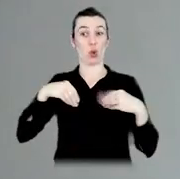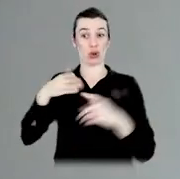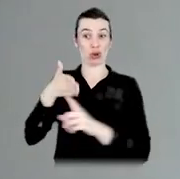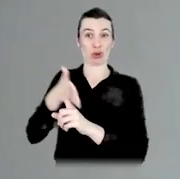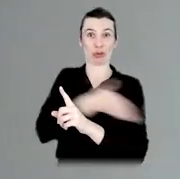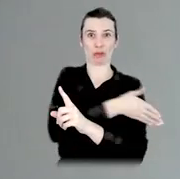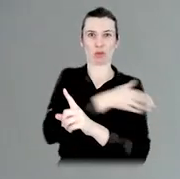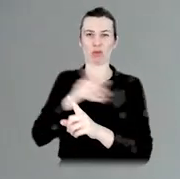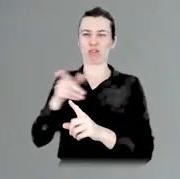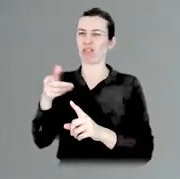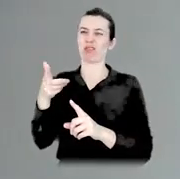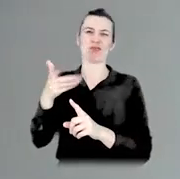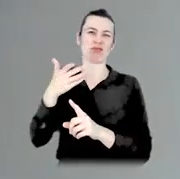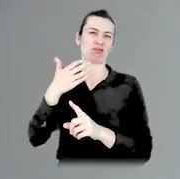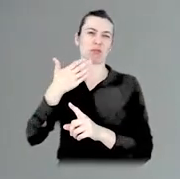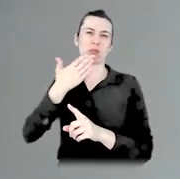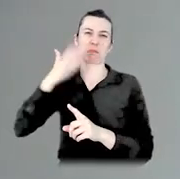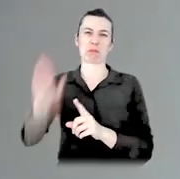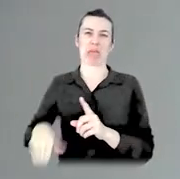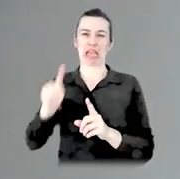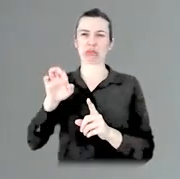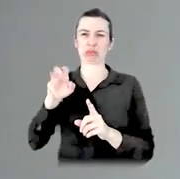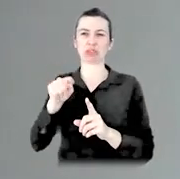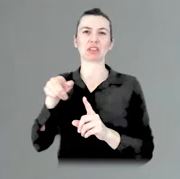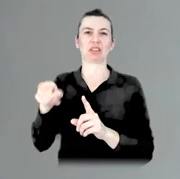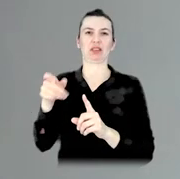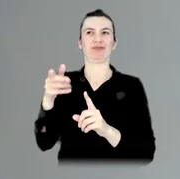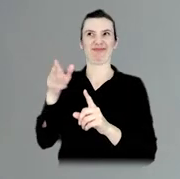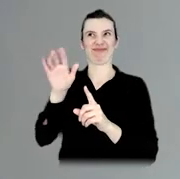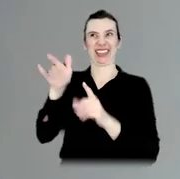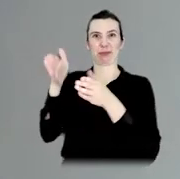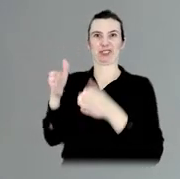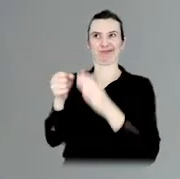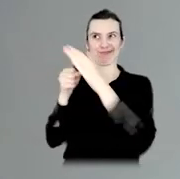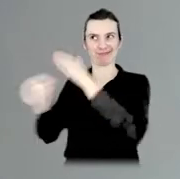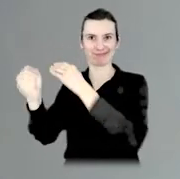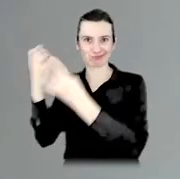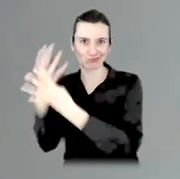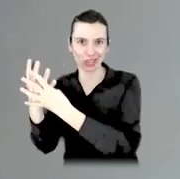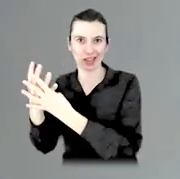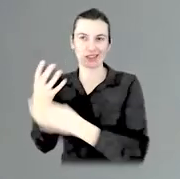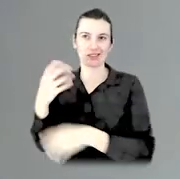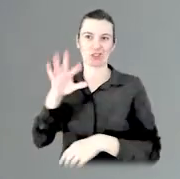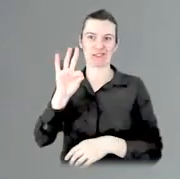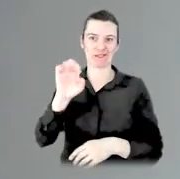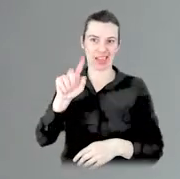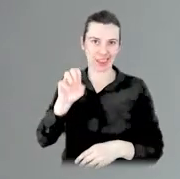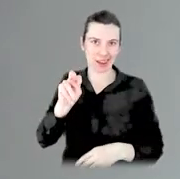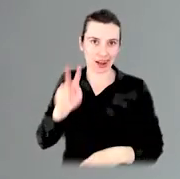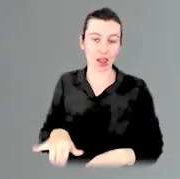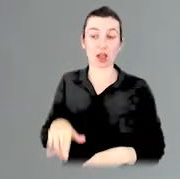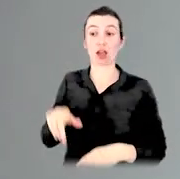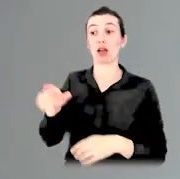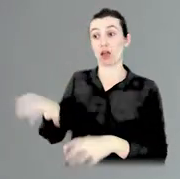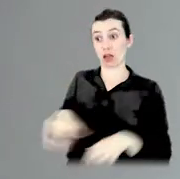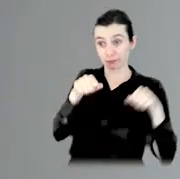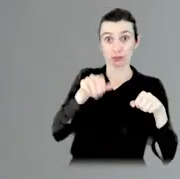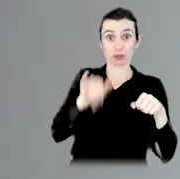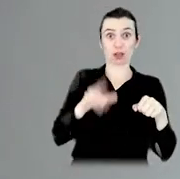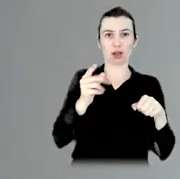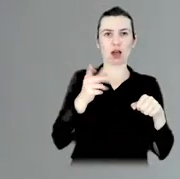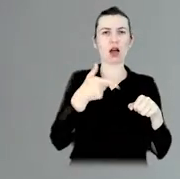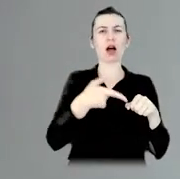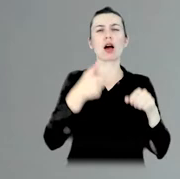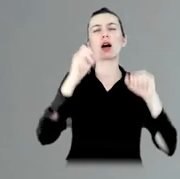her lack of care. And that dog was a rock star. I mean, she was amazing. It was just her natural temperament. She was an